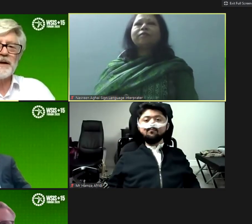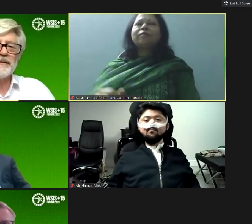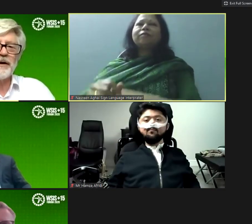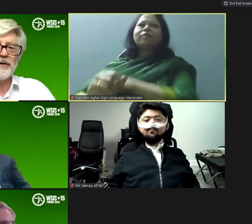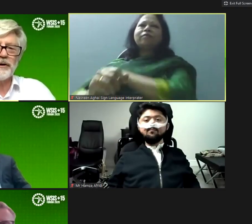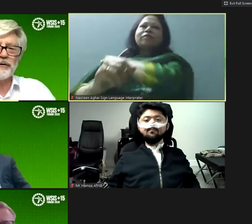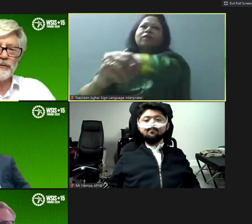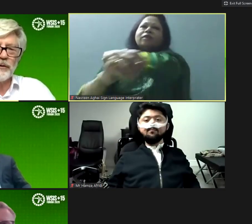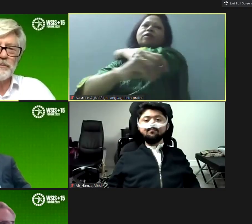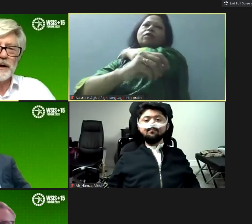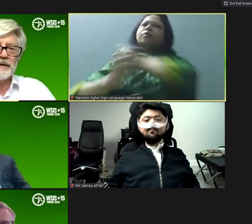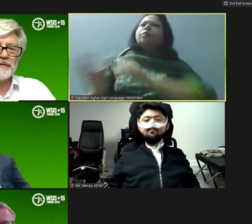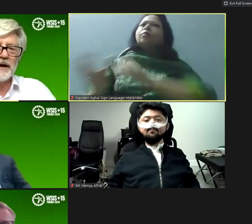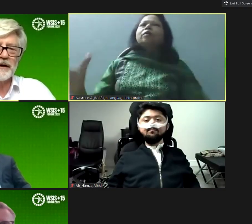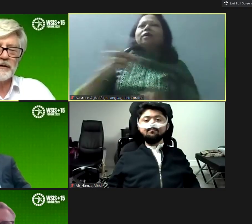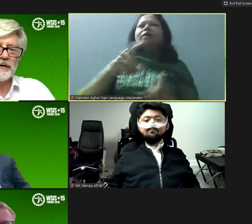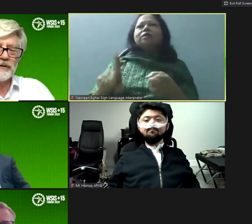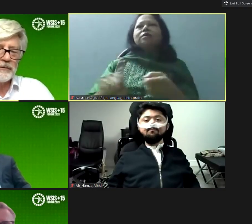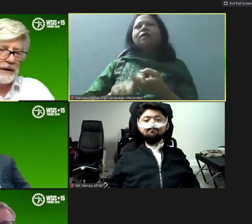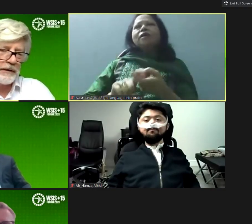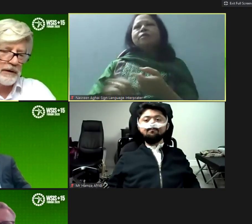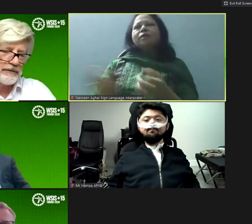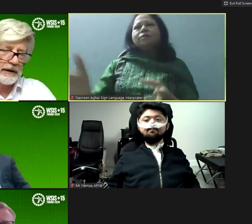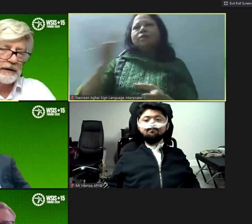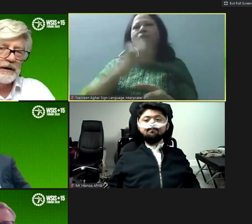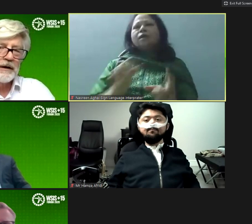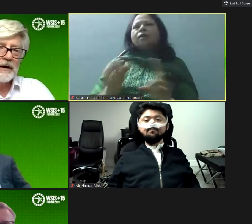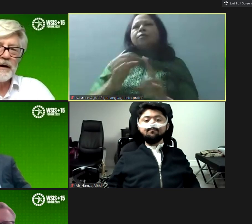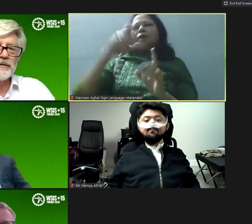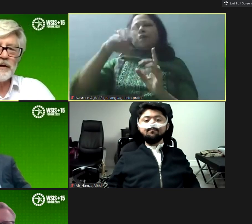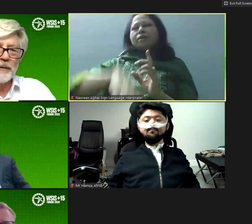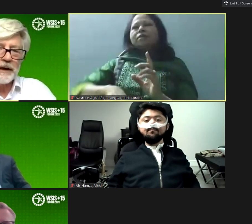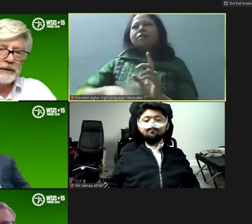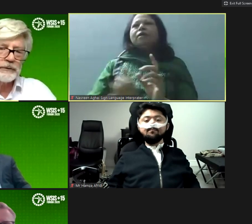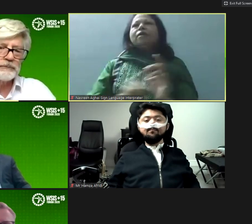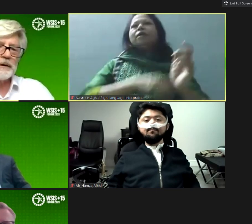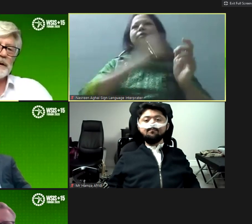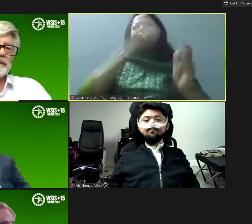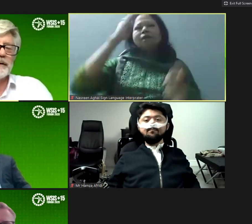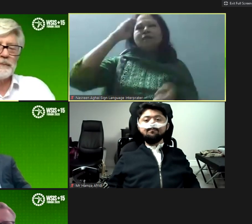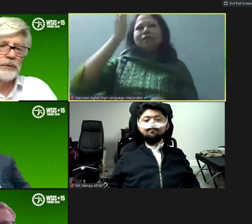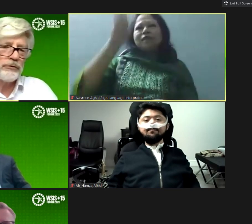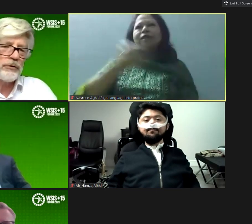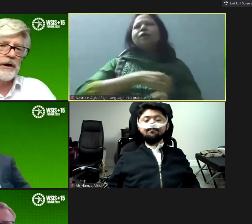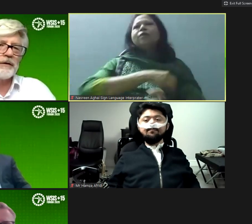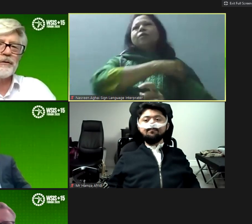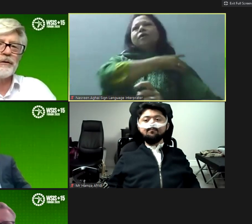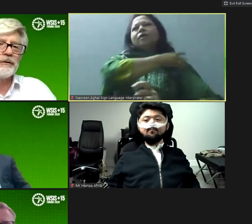so many of our colleagues are from Pakistan, I should begin by saying Assalamu alaikum and